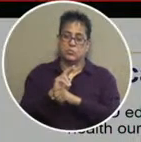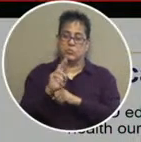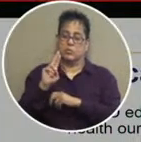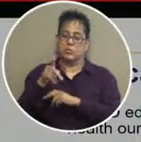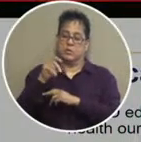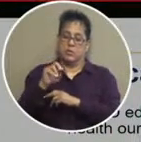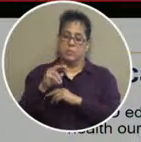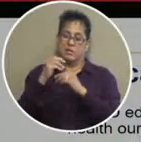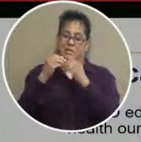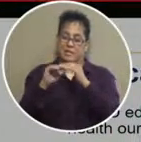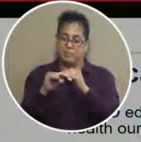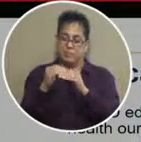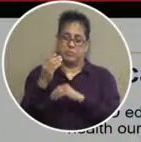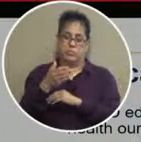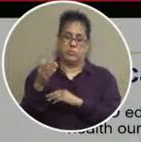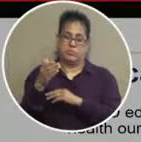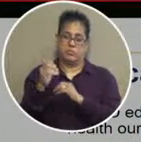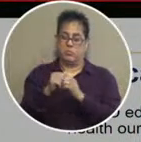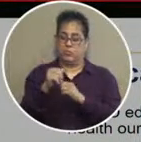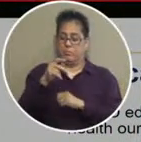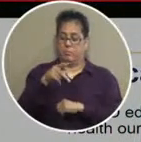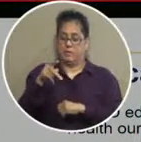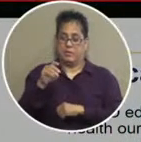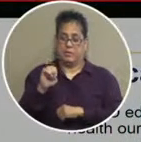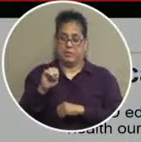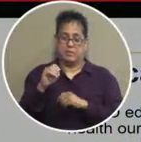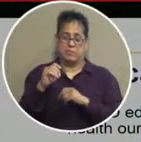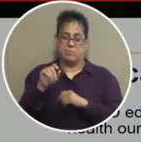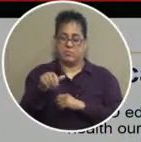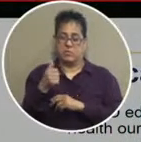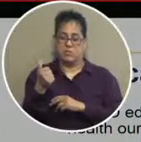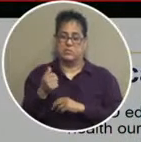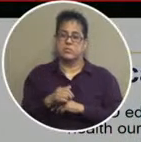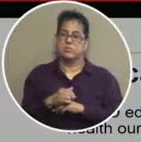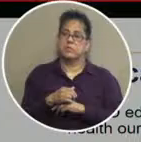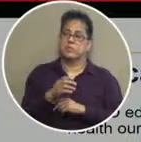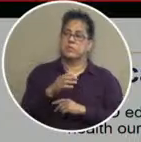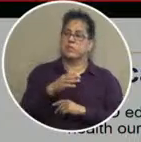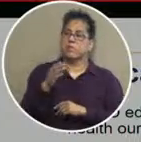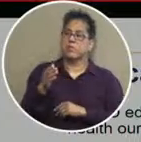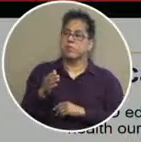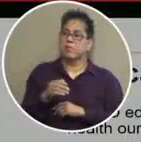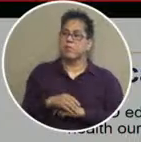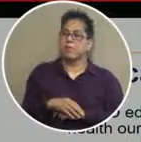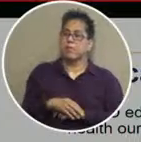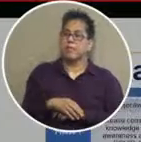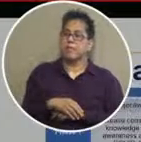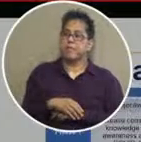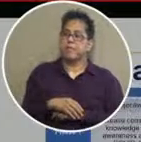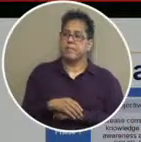limited resources we have with PPEs and others, as I've discussed previously. Next slide, please.